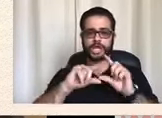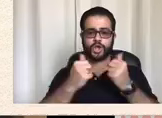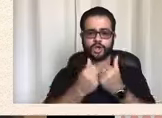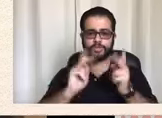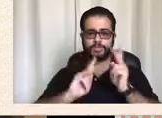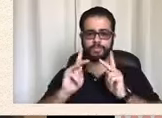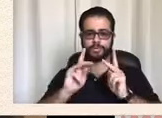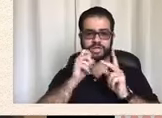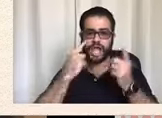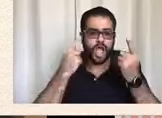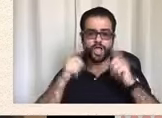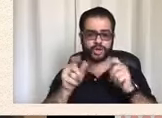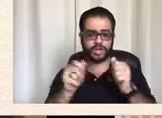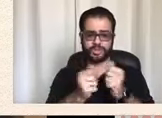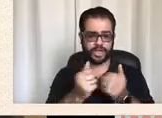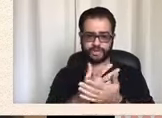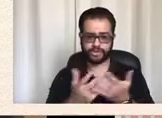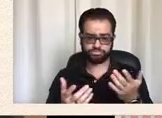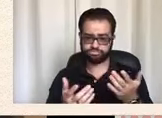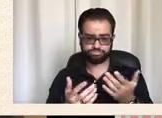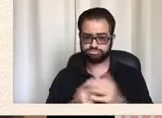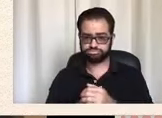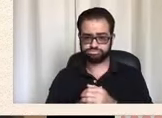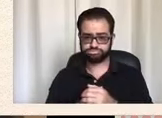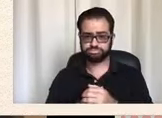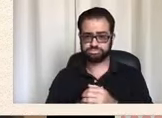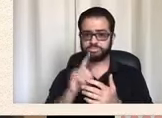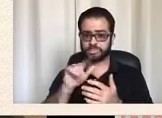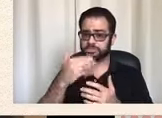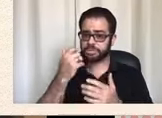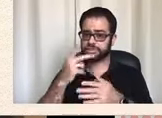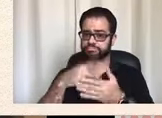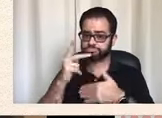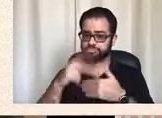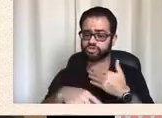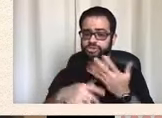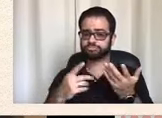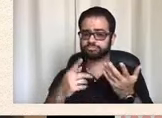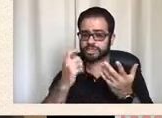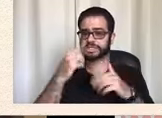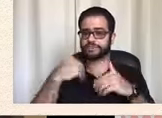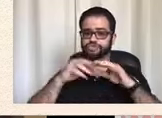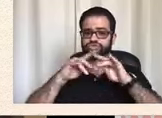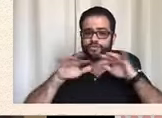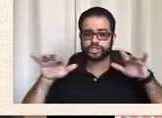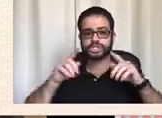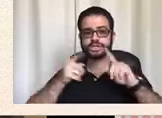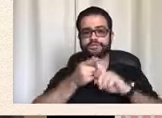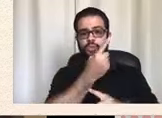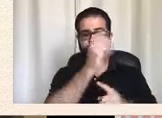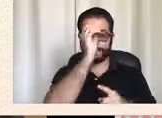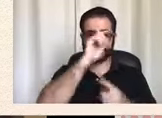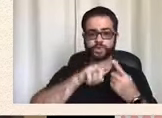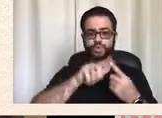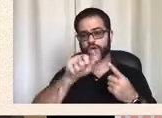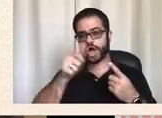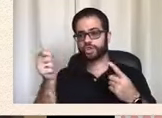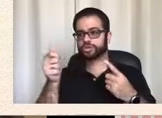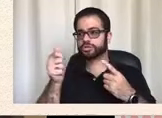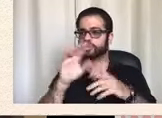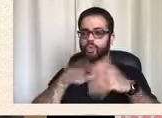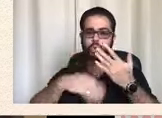everything. And that's the beauty of the program, is that there's diversity from one opinion to the next. And we